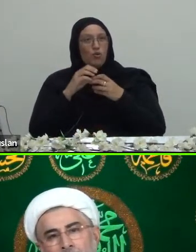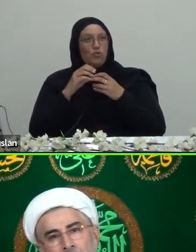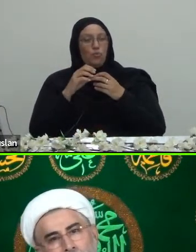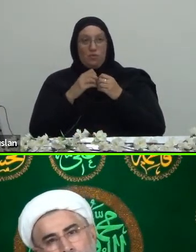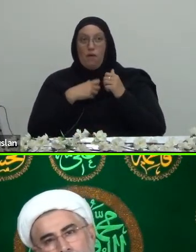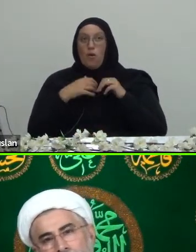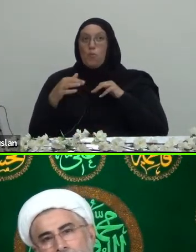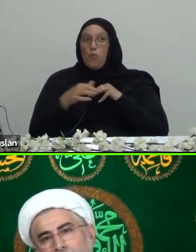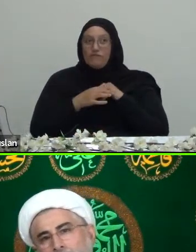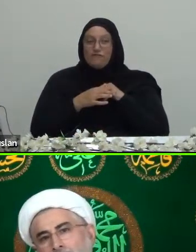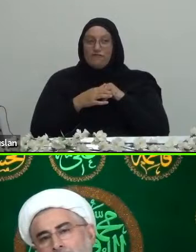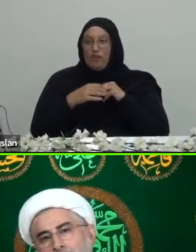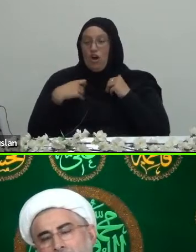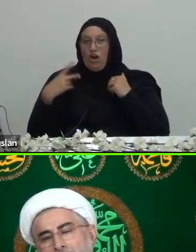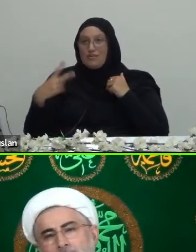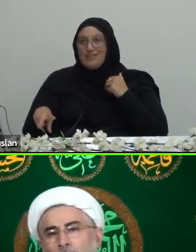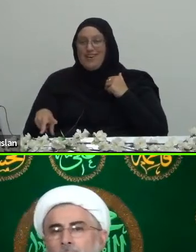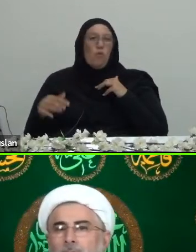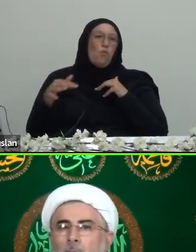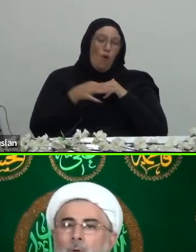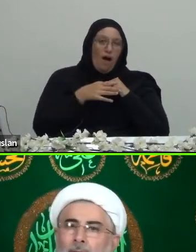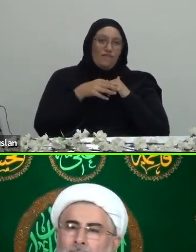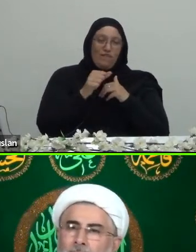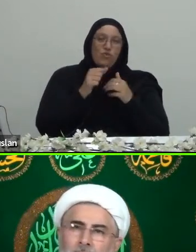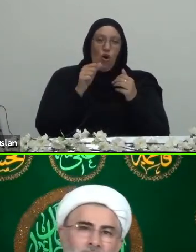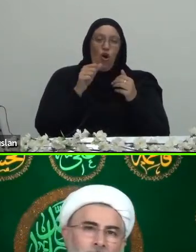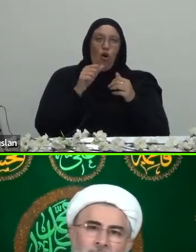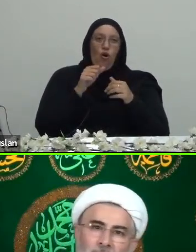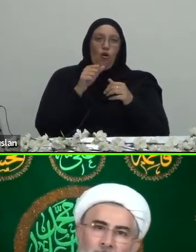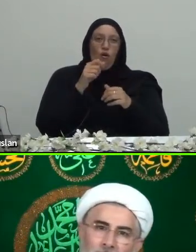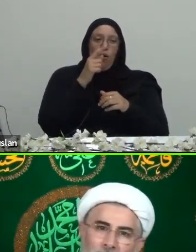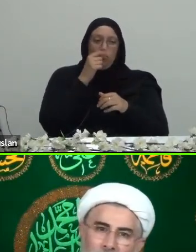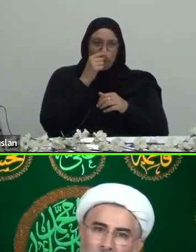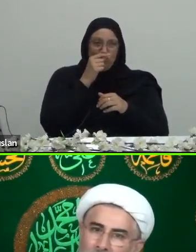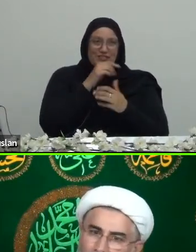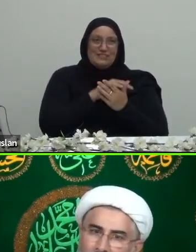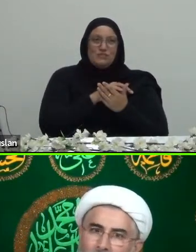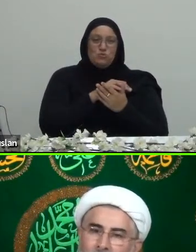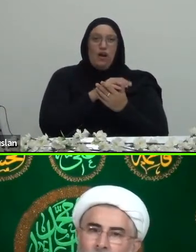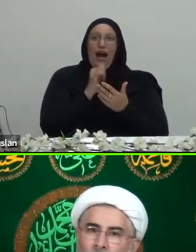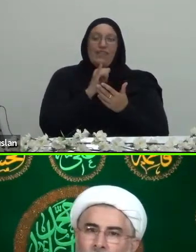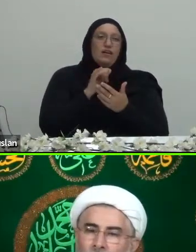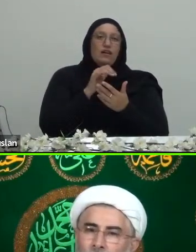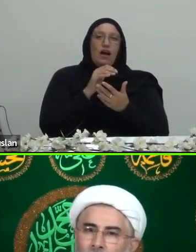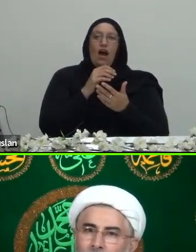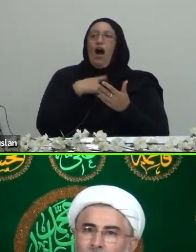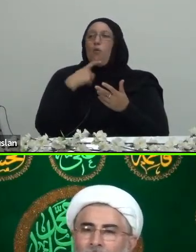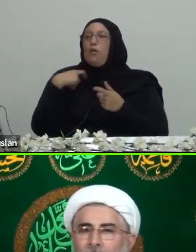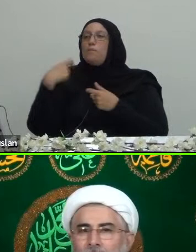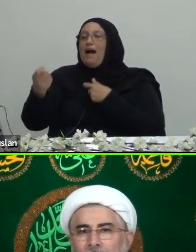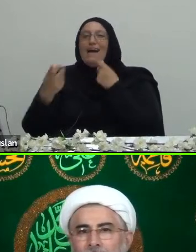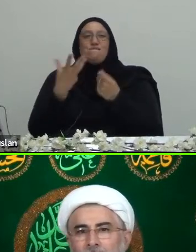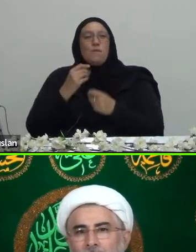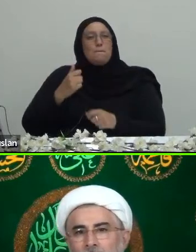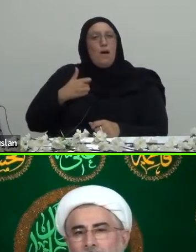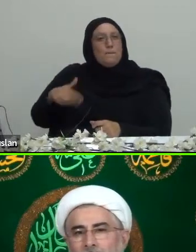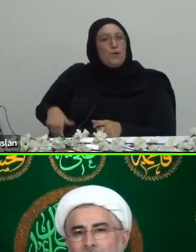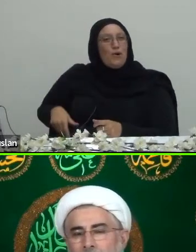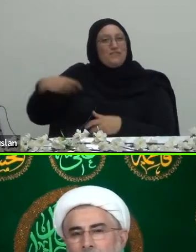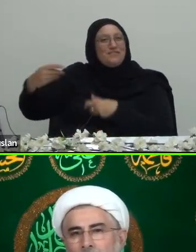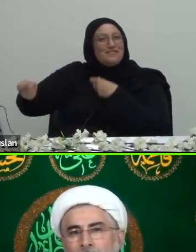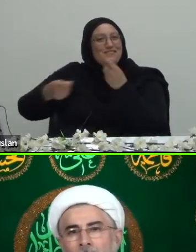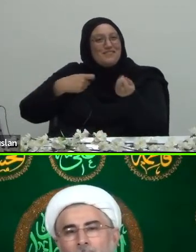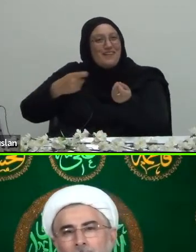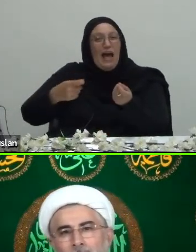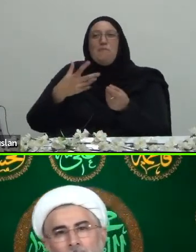Okay, so they sell it or they will wait. Many families, and that's a good thing to do. I need to mention the ethical side of